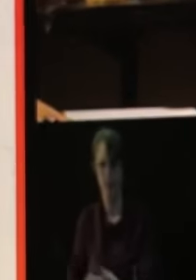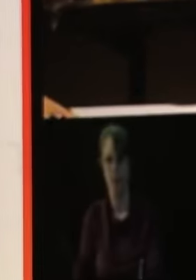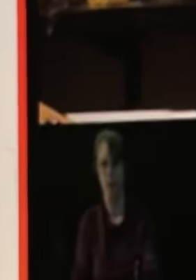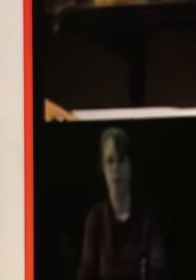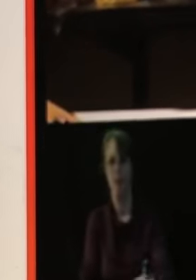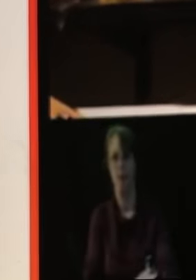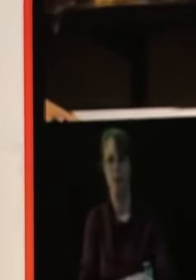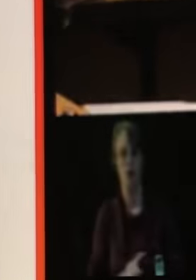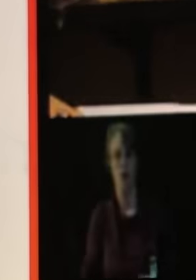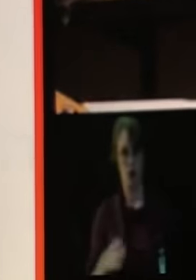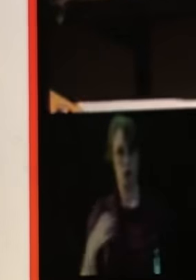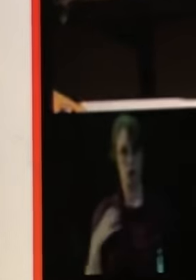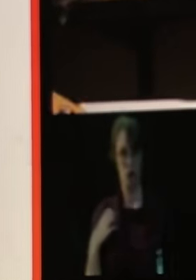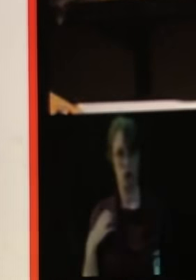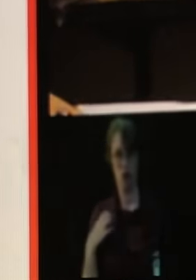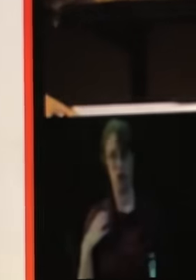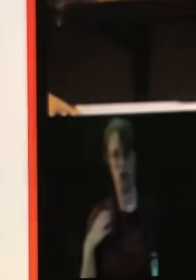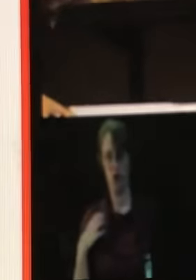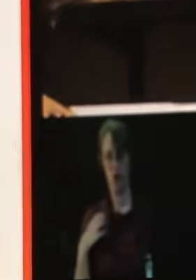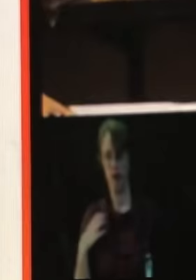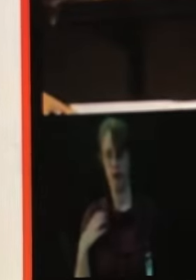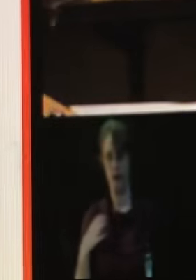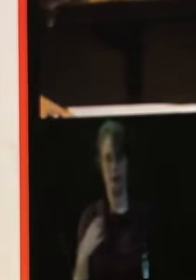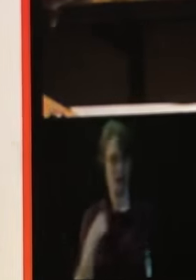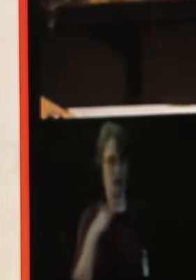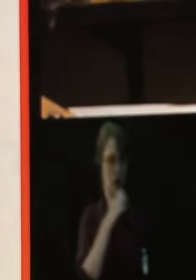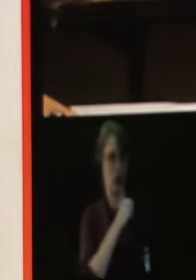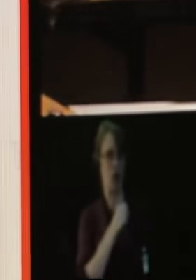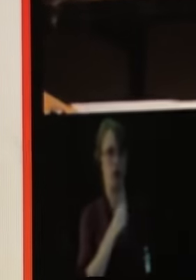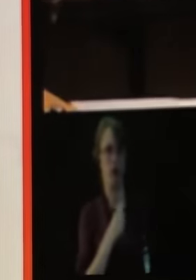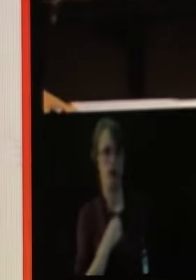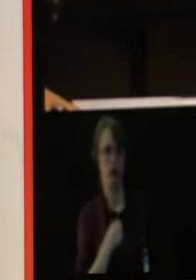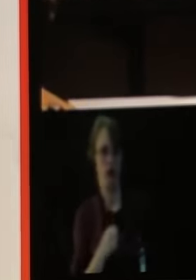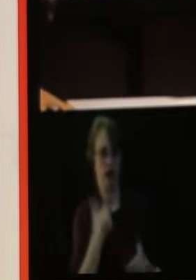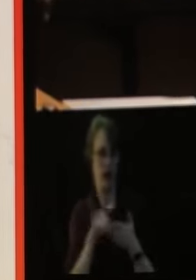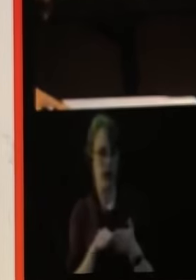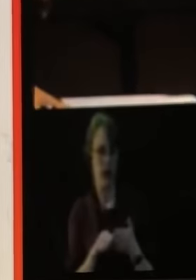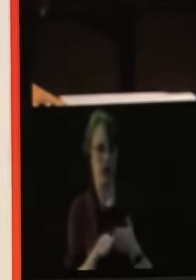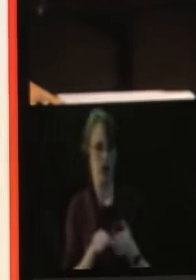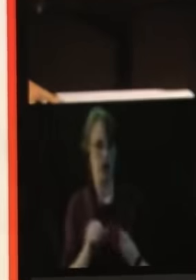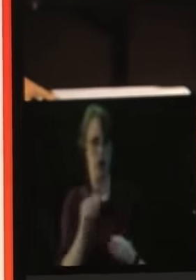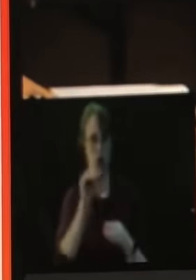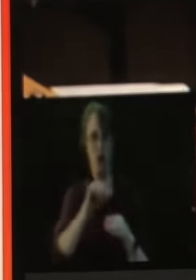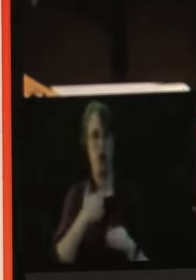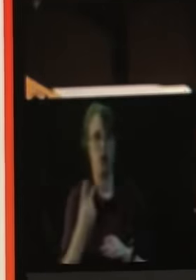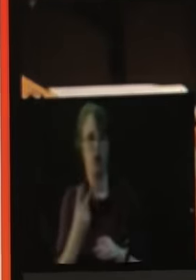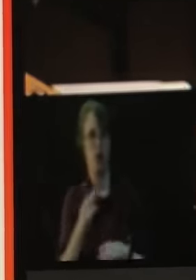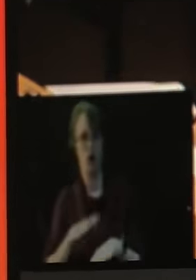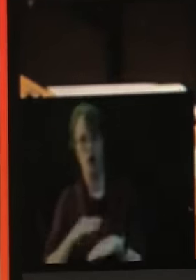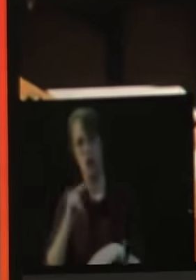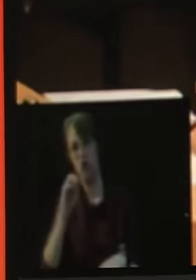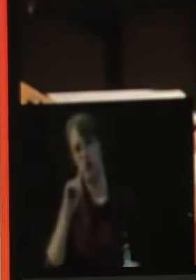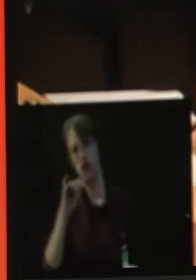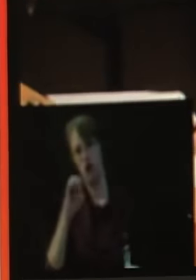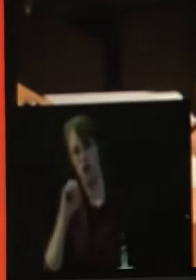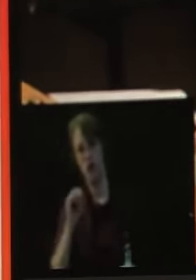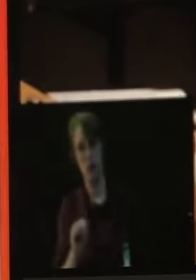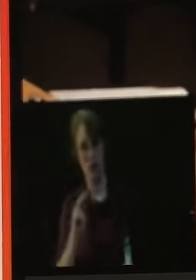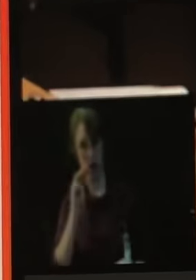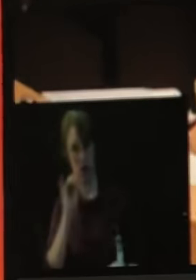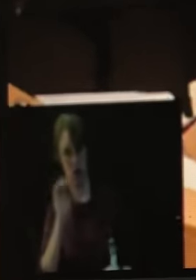the chairman was, I would assume, the letters to put the other two on notice that the mayor is going to request